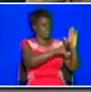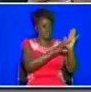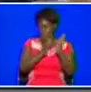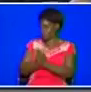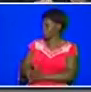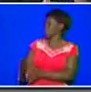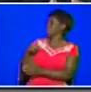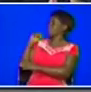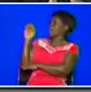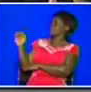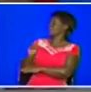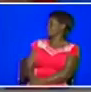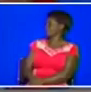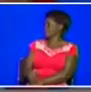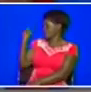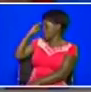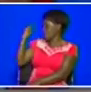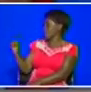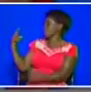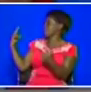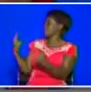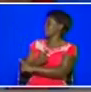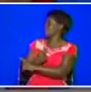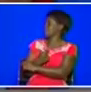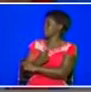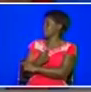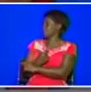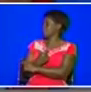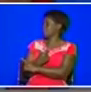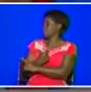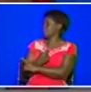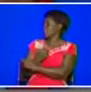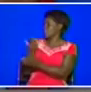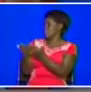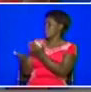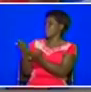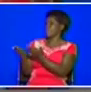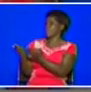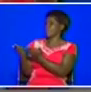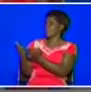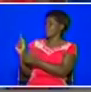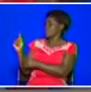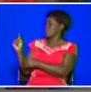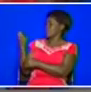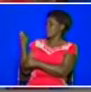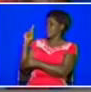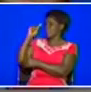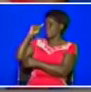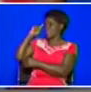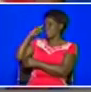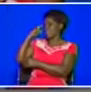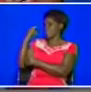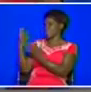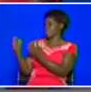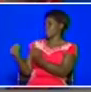So let me ask, the ideological differences, and perhaps for Kenyans who, you know, think from a very